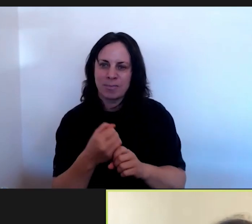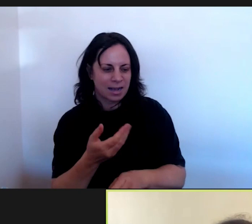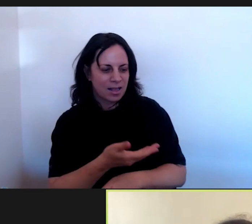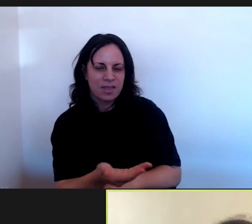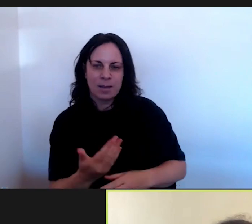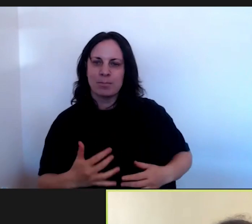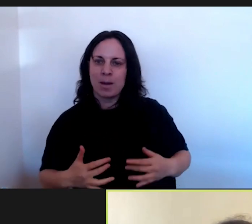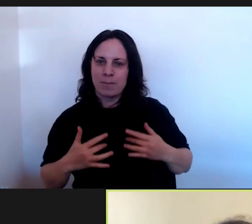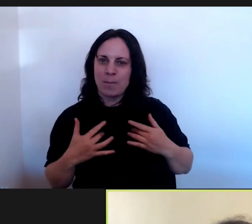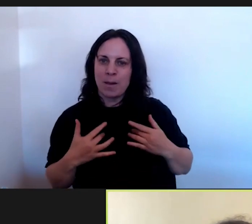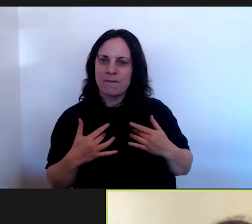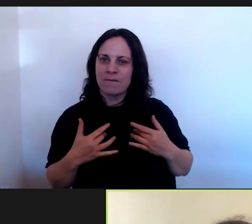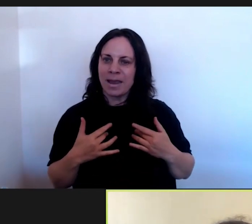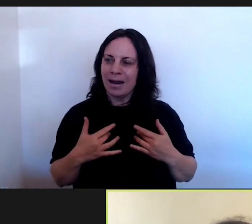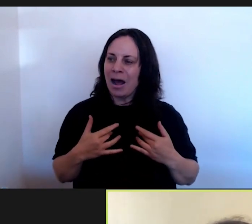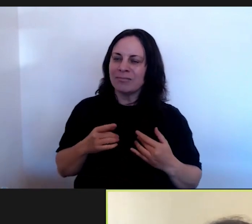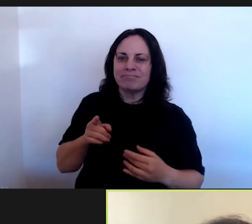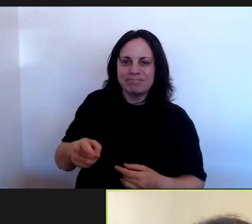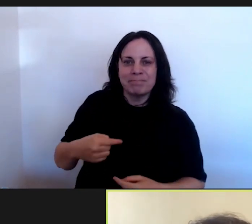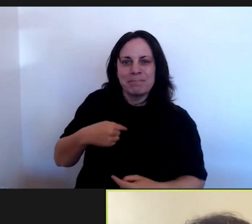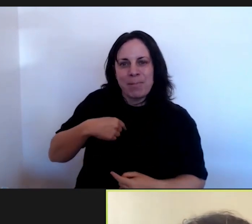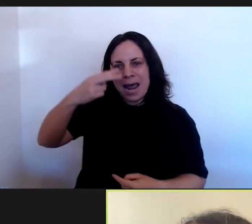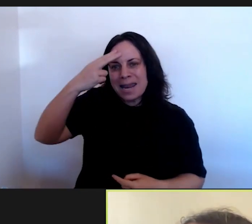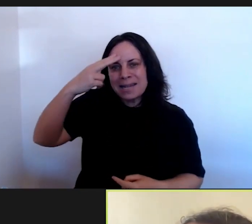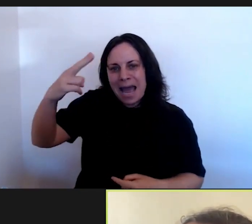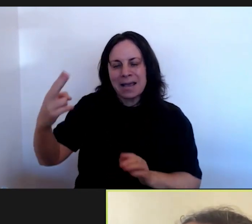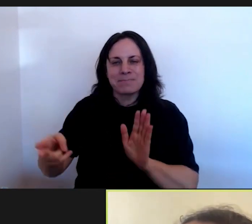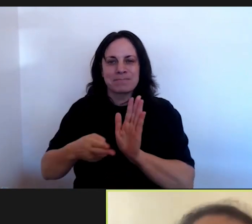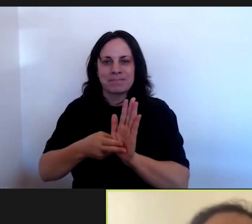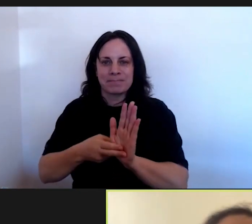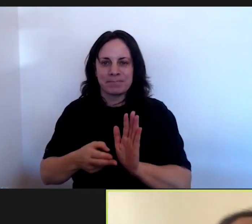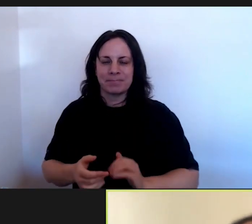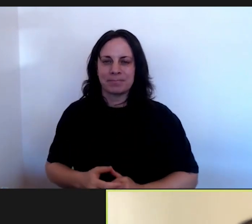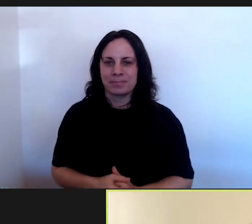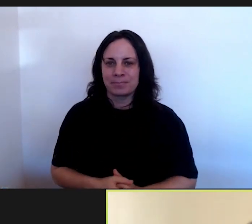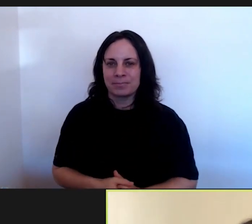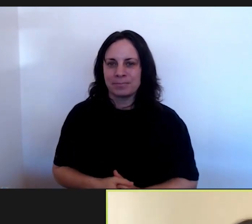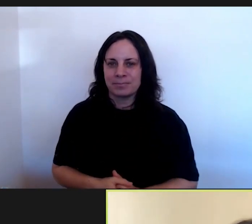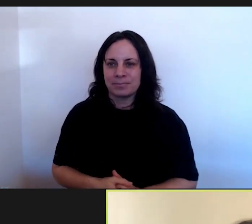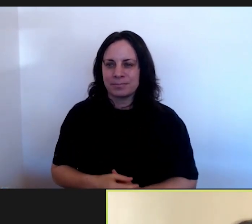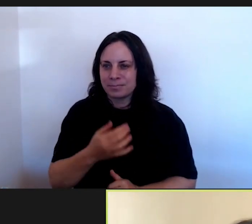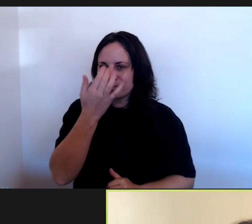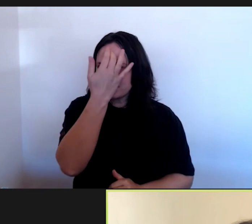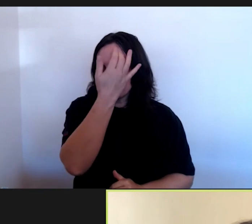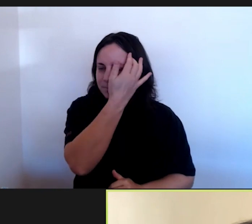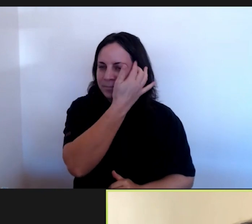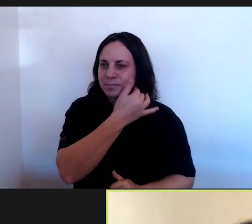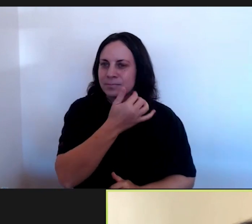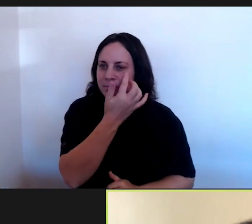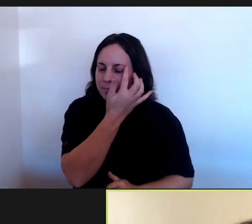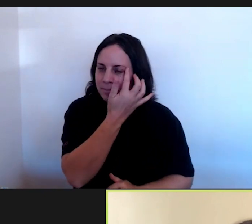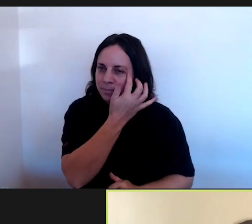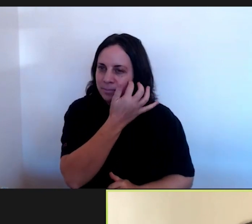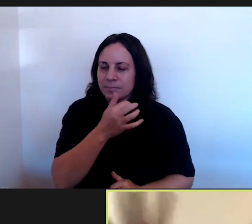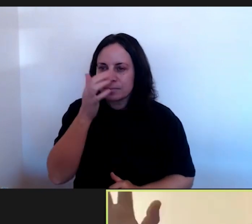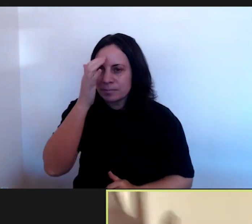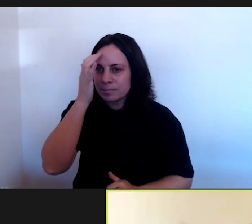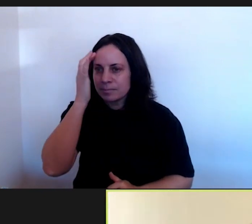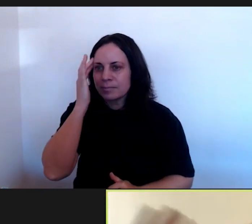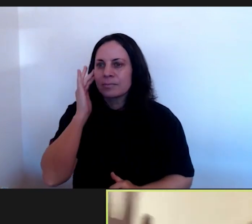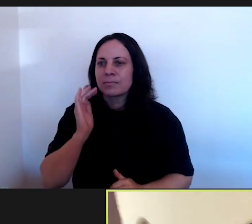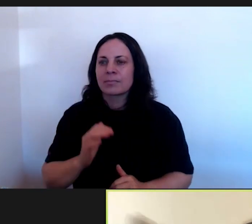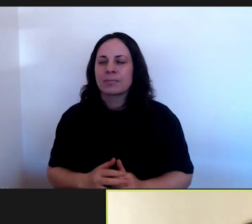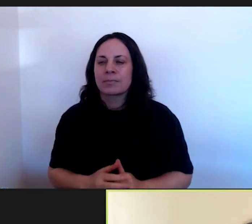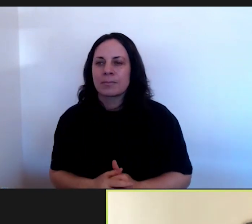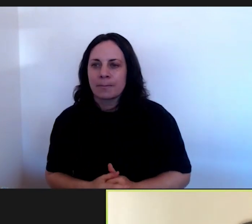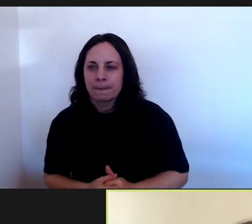that. As well, one other thing is that I have also seen, I have to share you this. Even people have, their